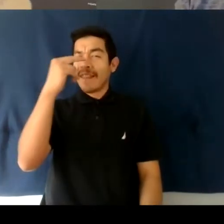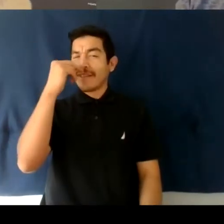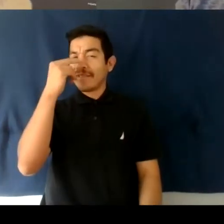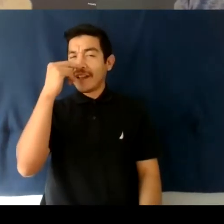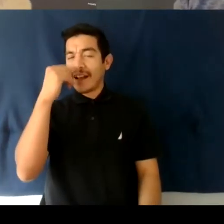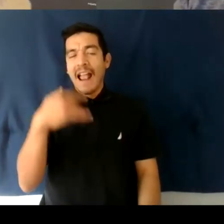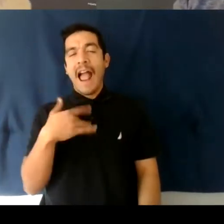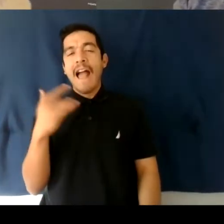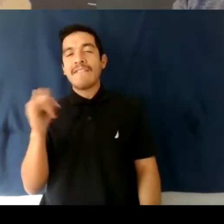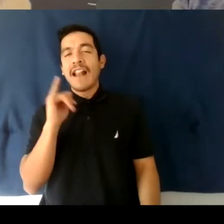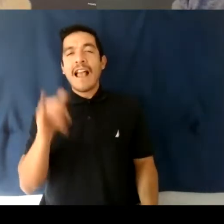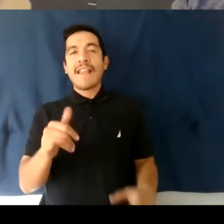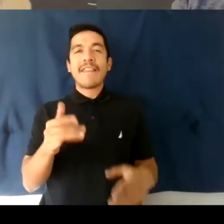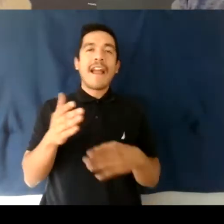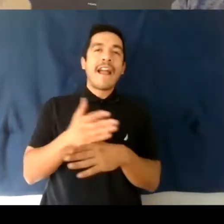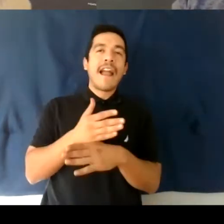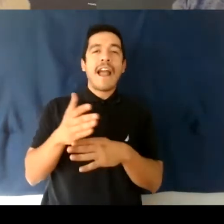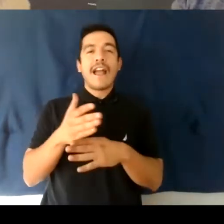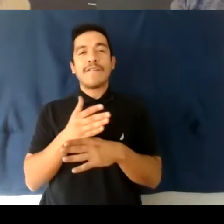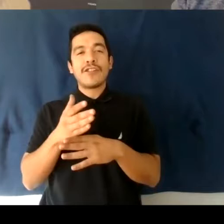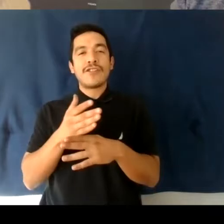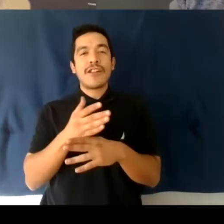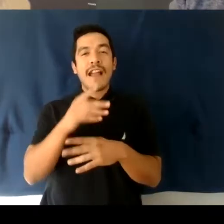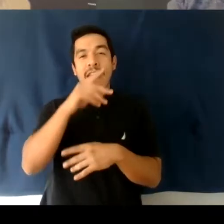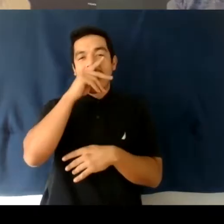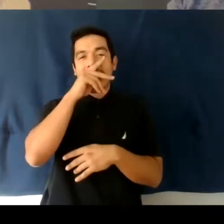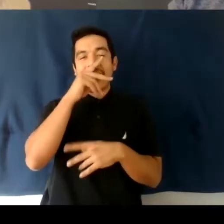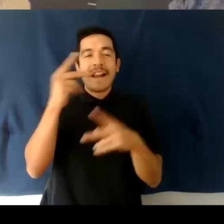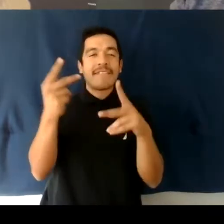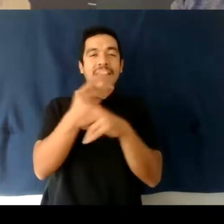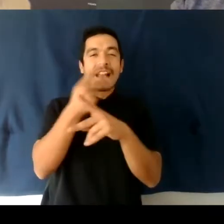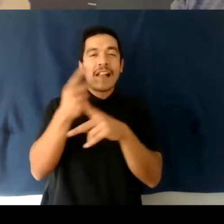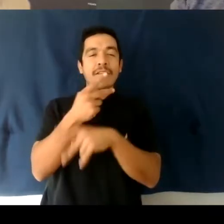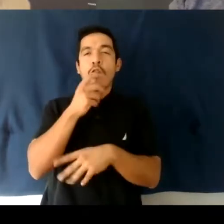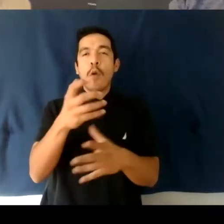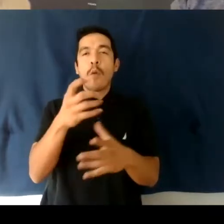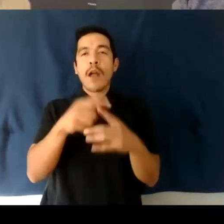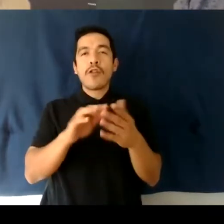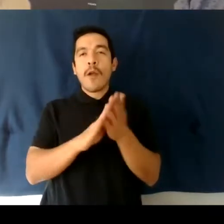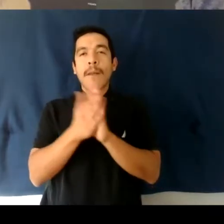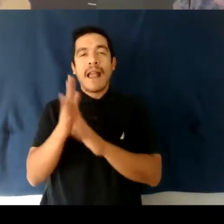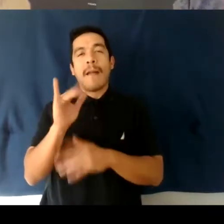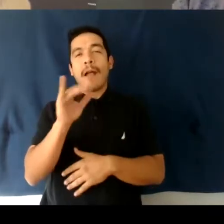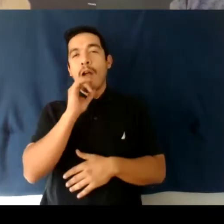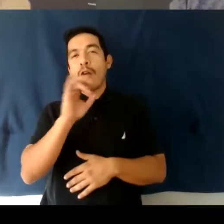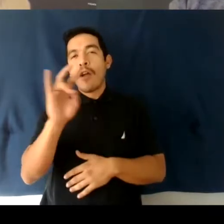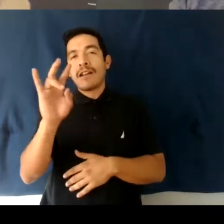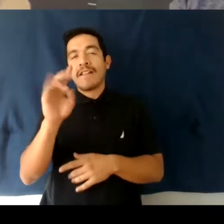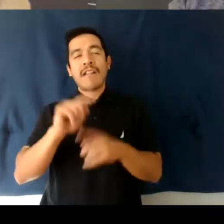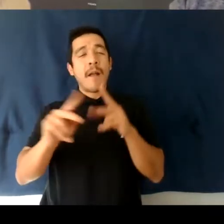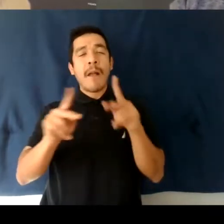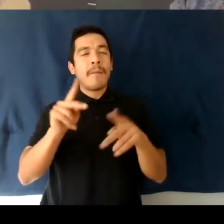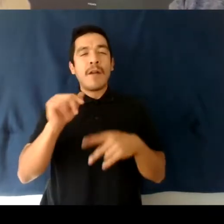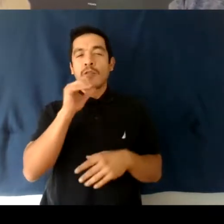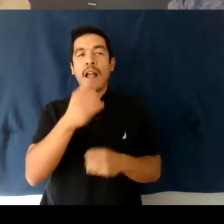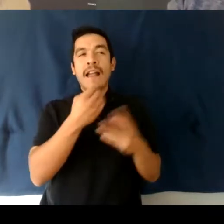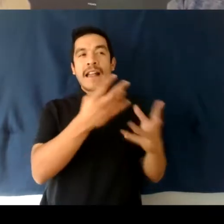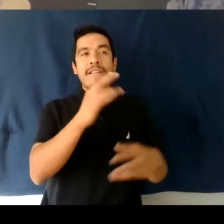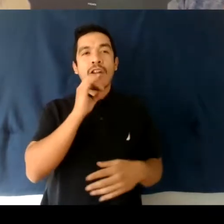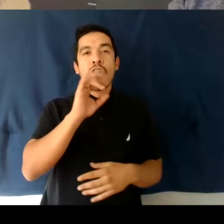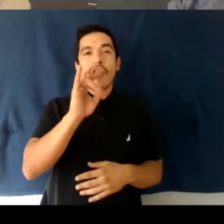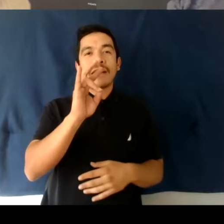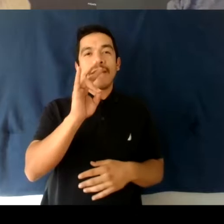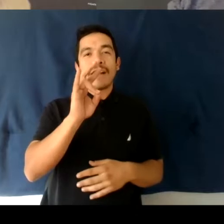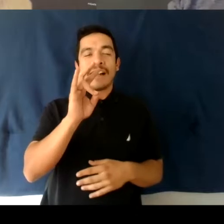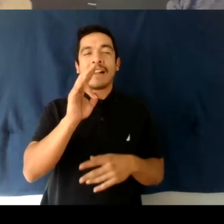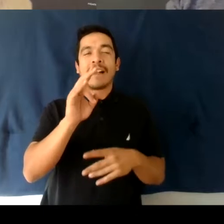like the average kid figures out the core of who they want to be by 7, but people do not give 7-year-olds enough